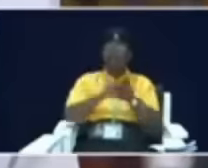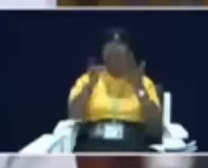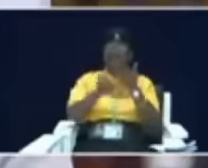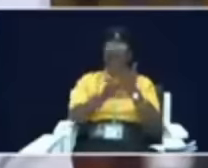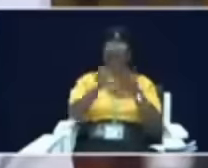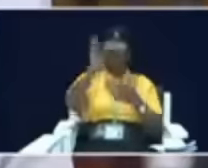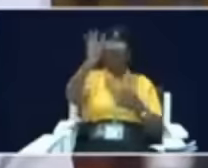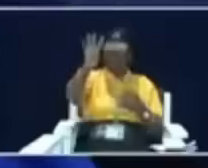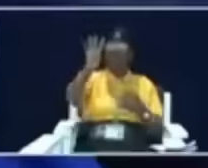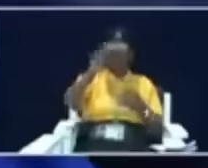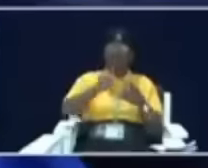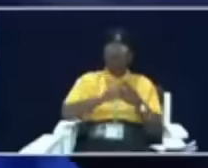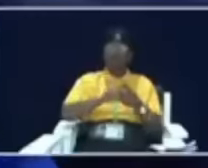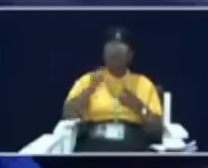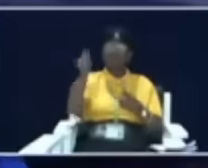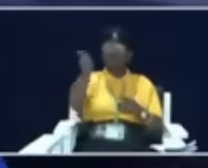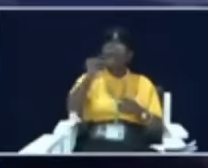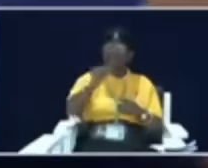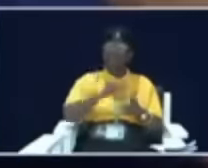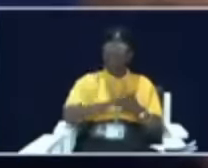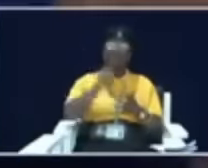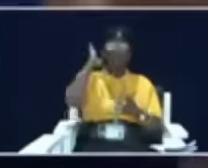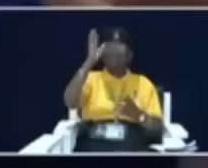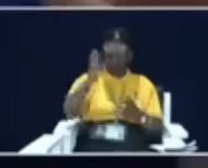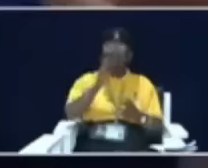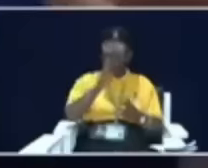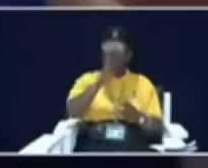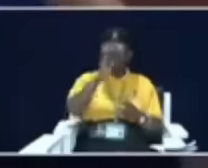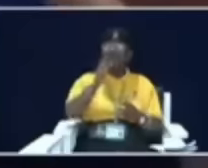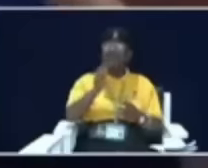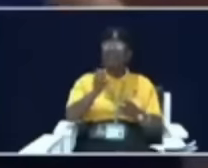It's going to be extraordinary.